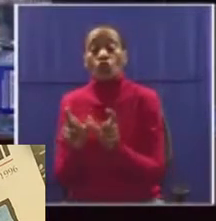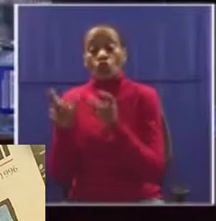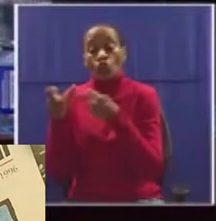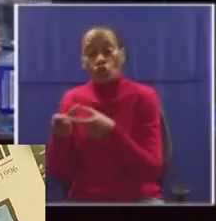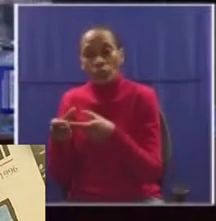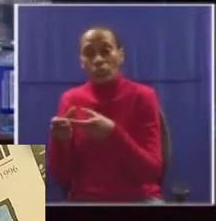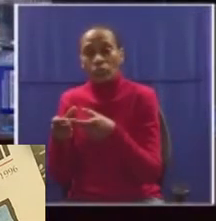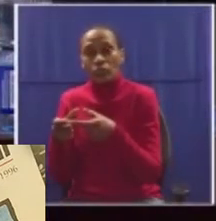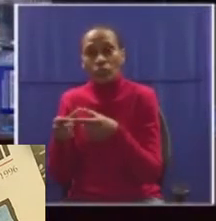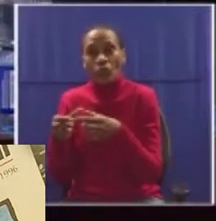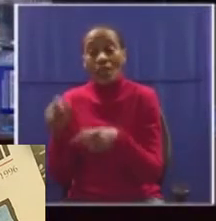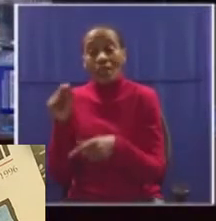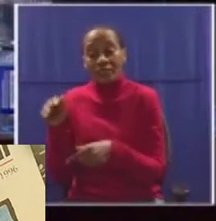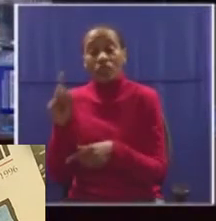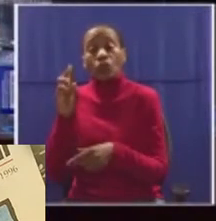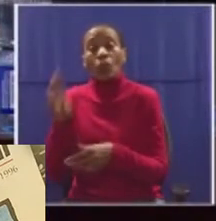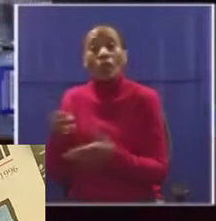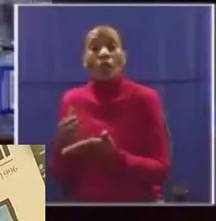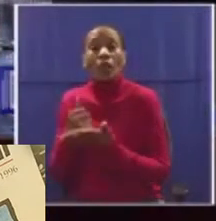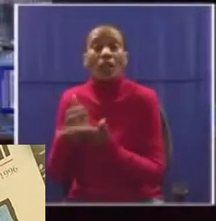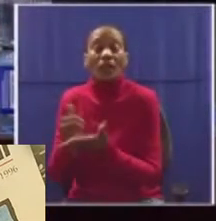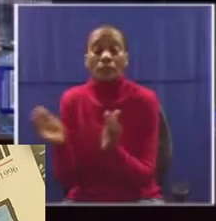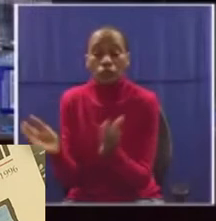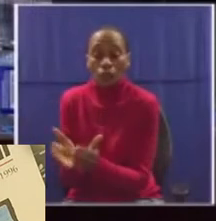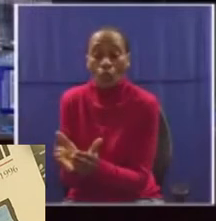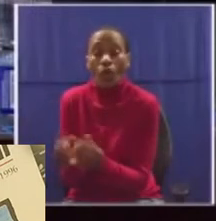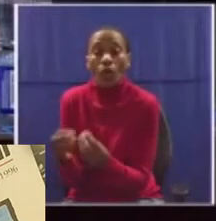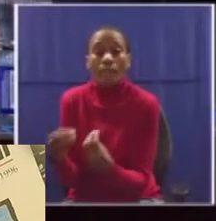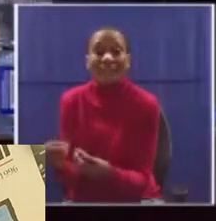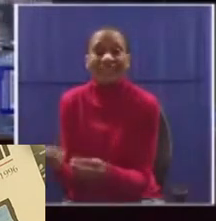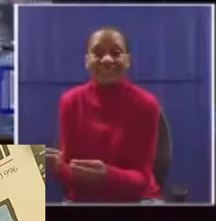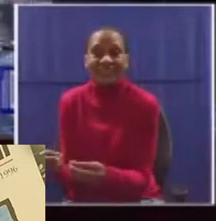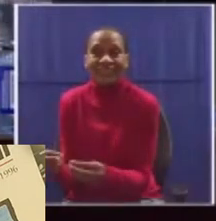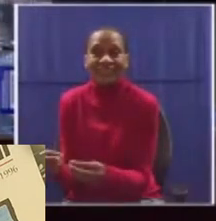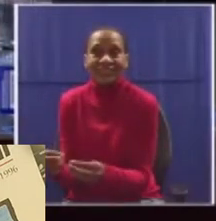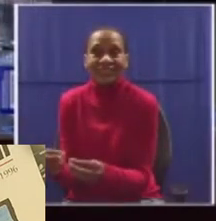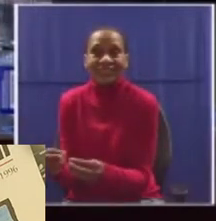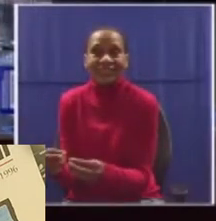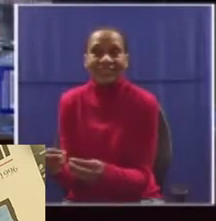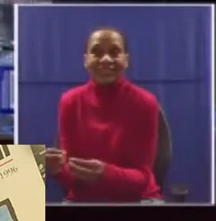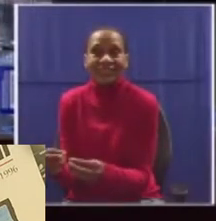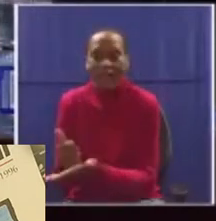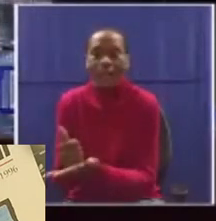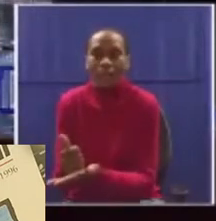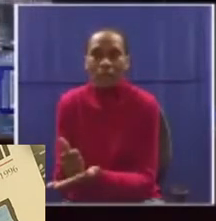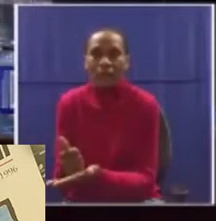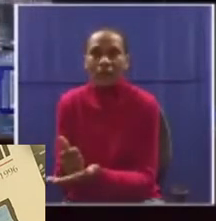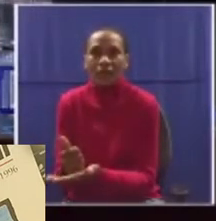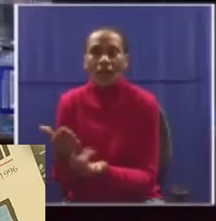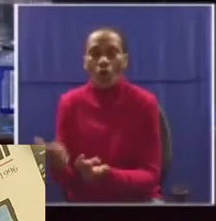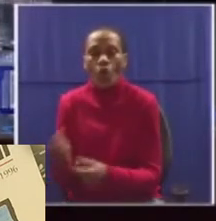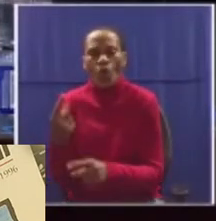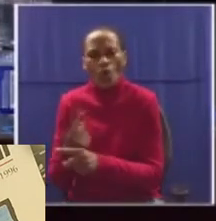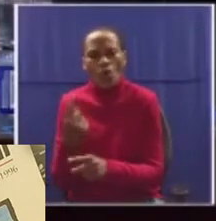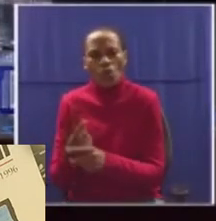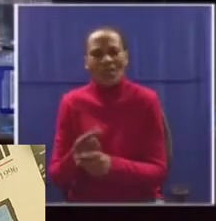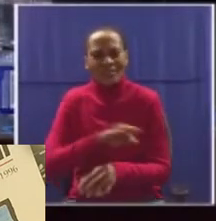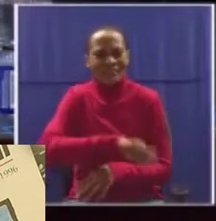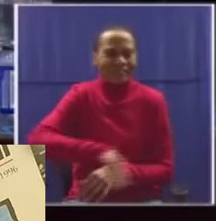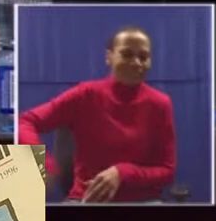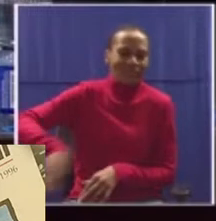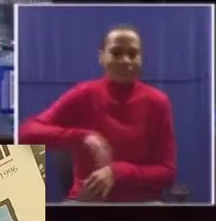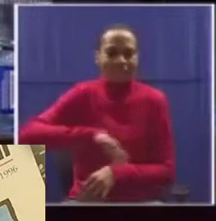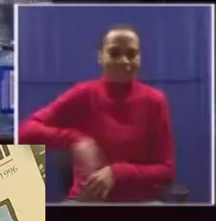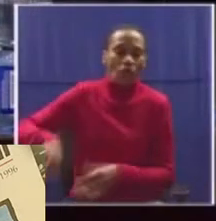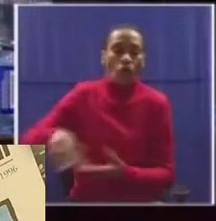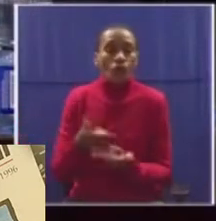Tribunal this will provide small business owners with a relief from constants elbowing they endure